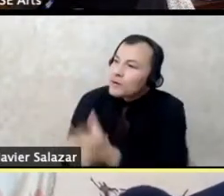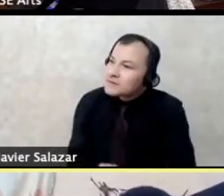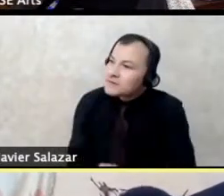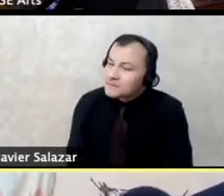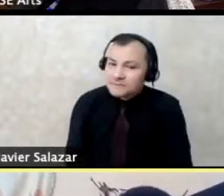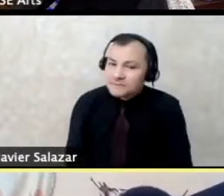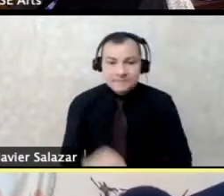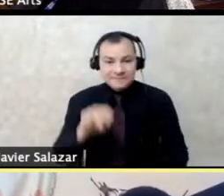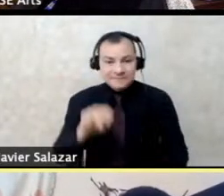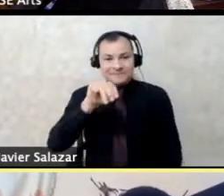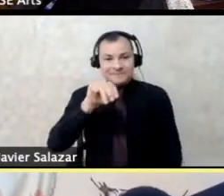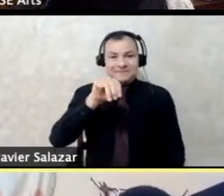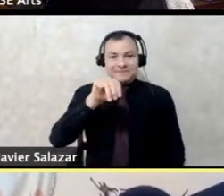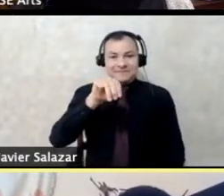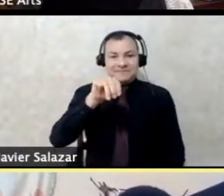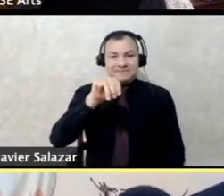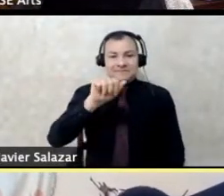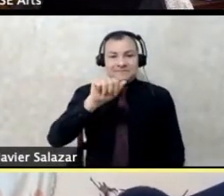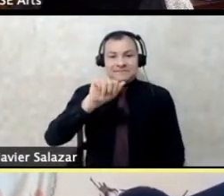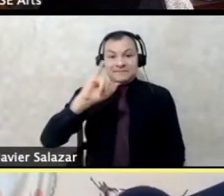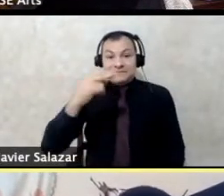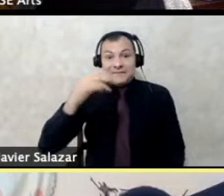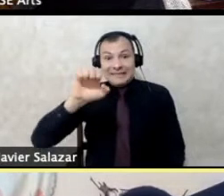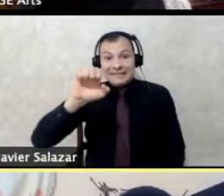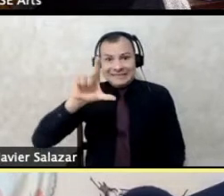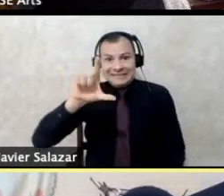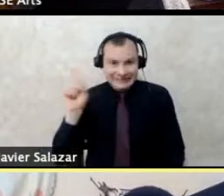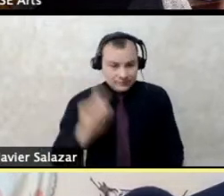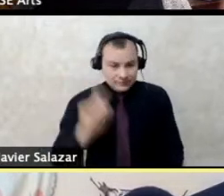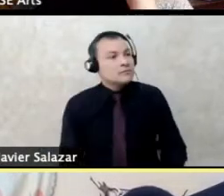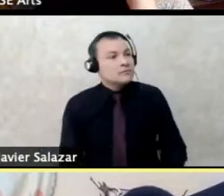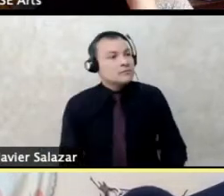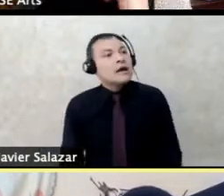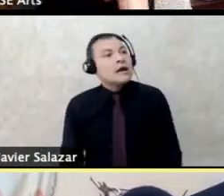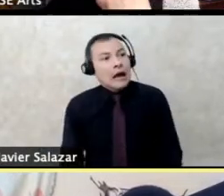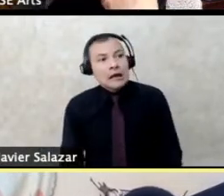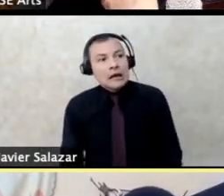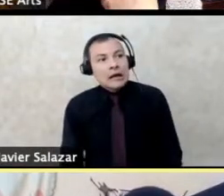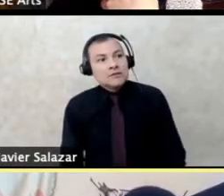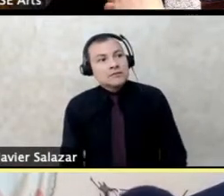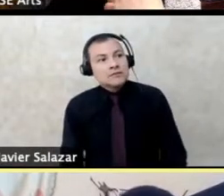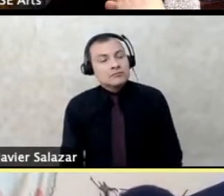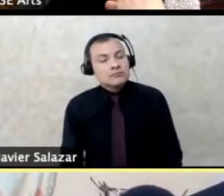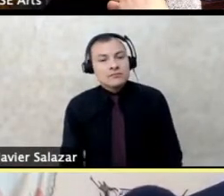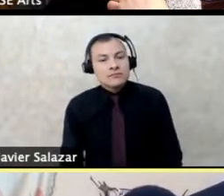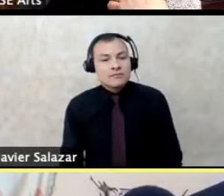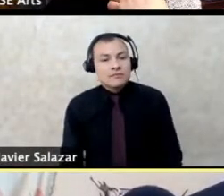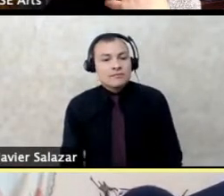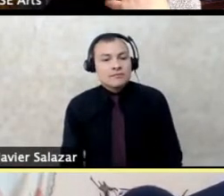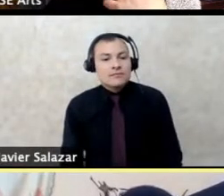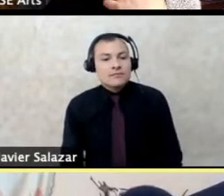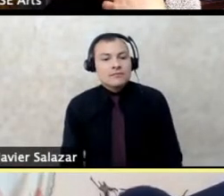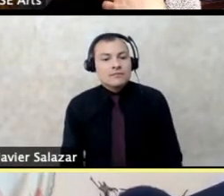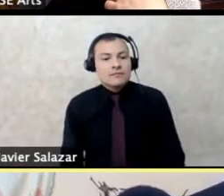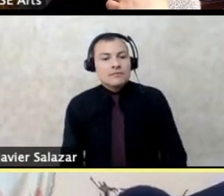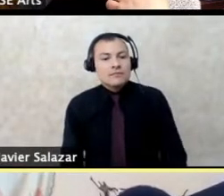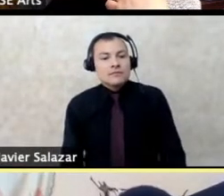I want to liken theater to a three-legged stool. Theater thrives